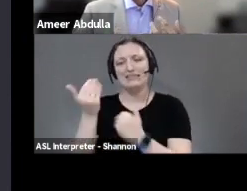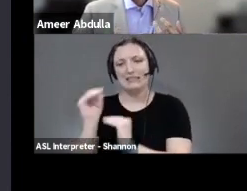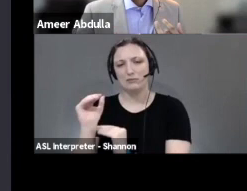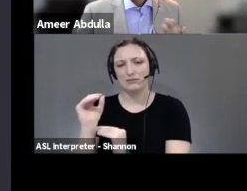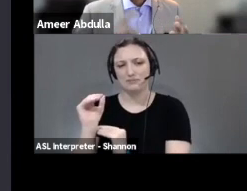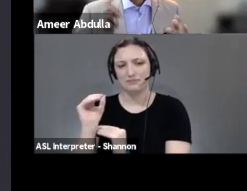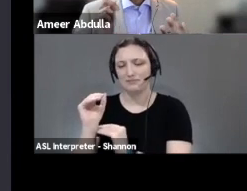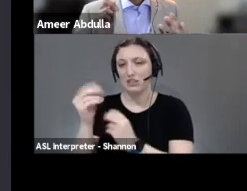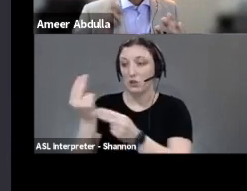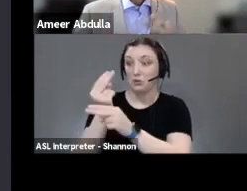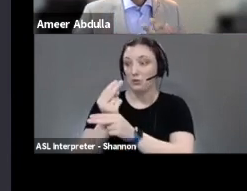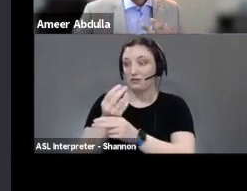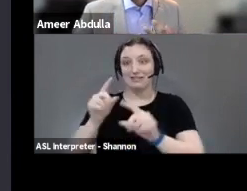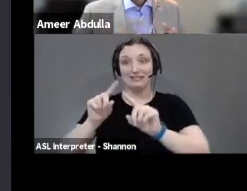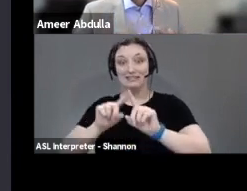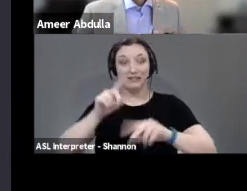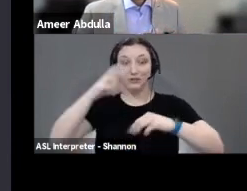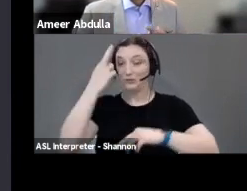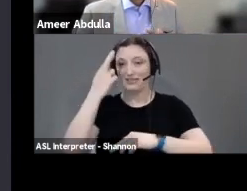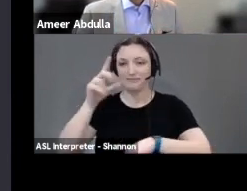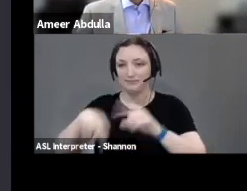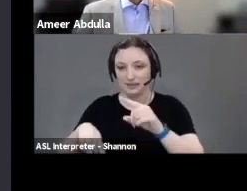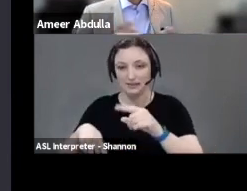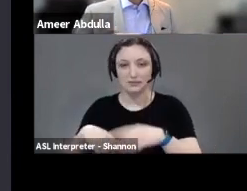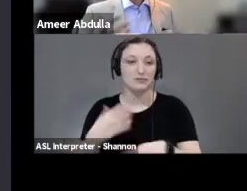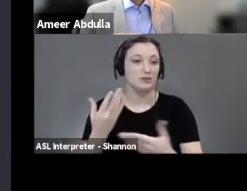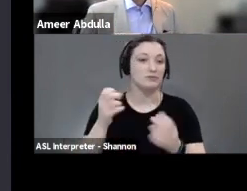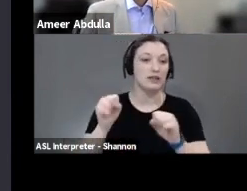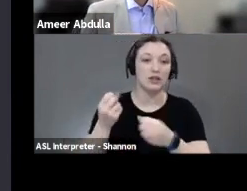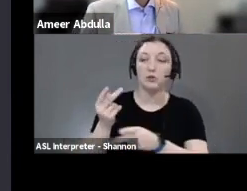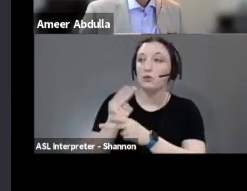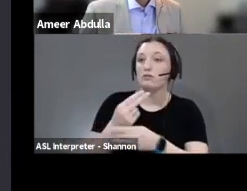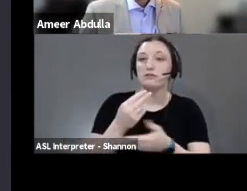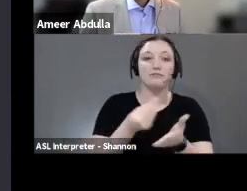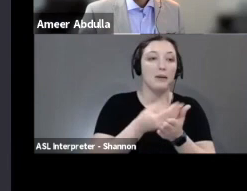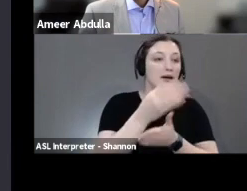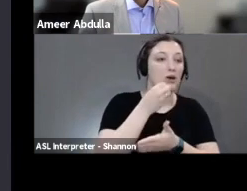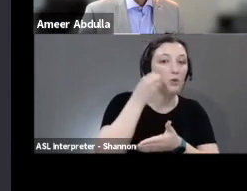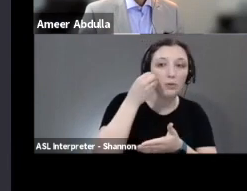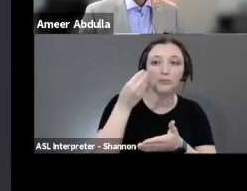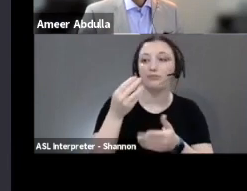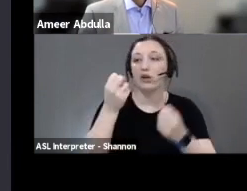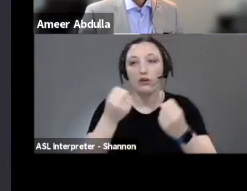buy shares of the company, buy a home, buy a vehicle, those things are actually non-taxable forms of comp that can be accessed under